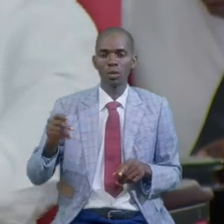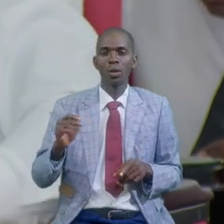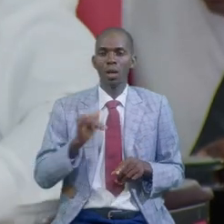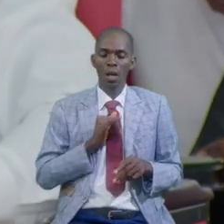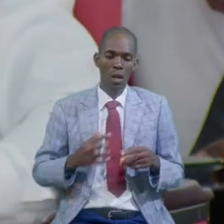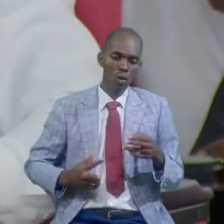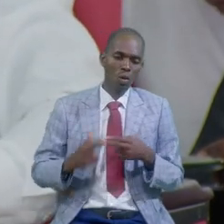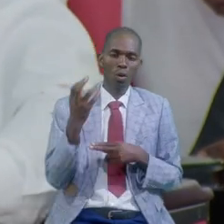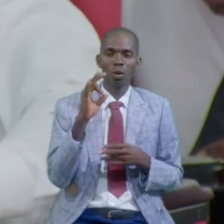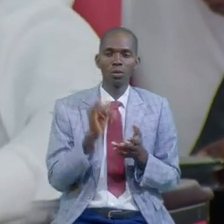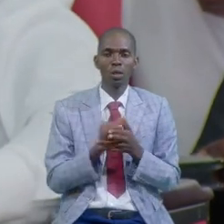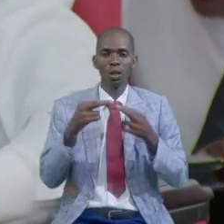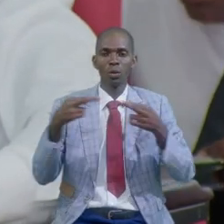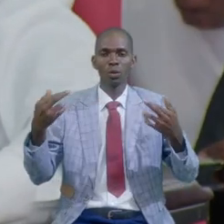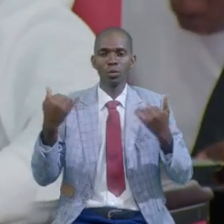today.